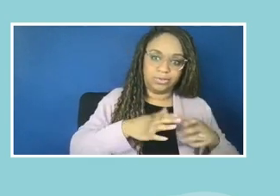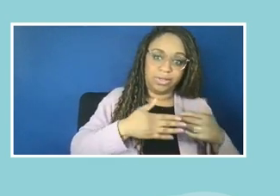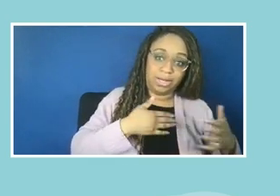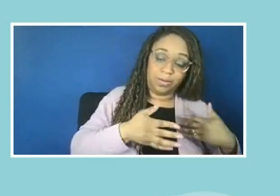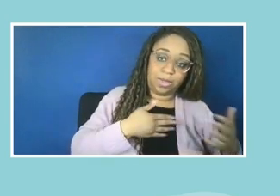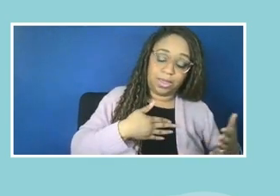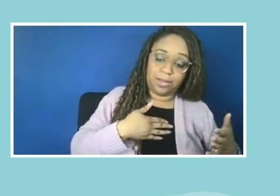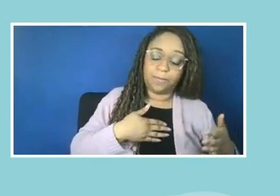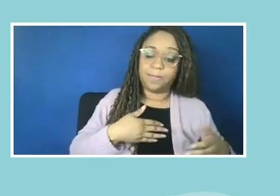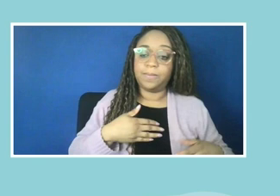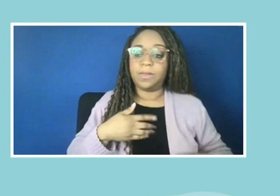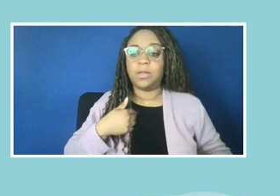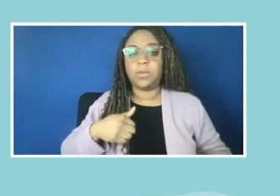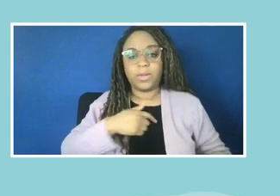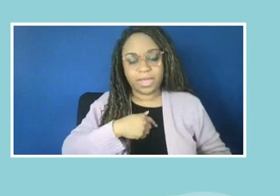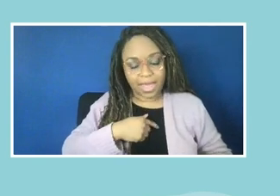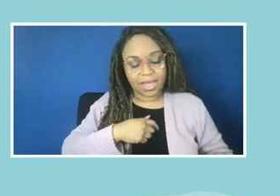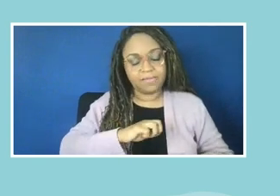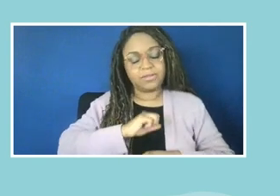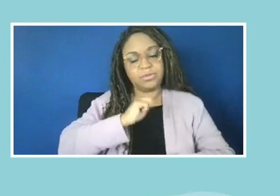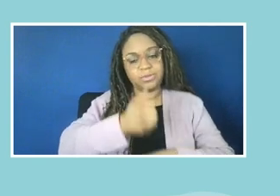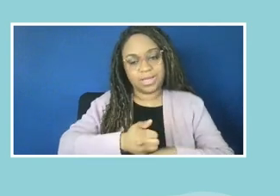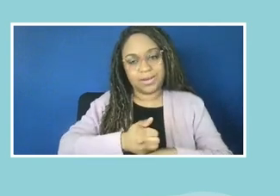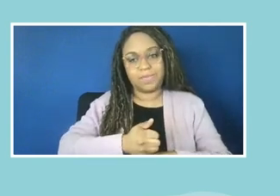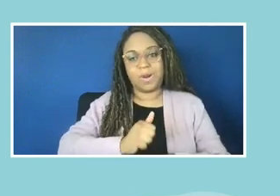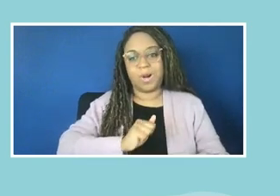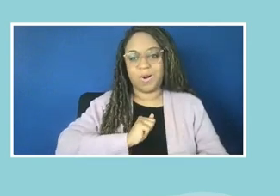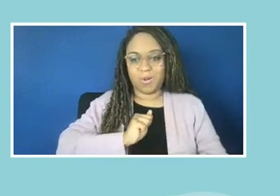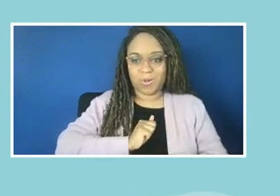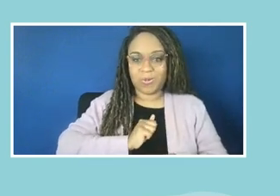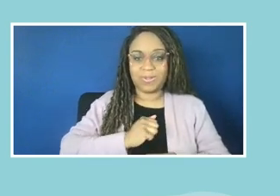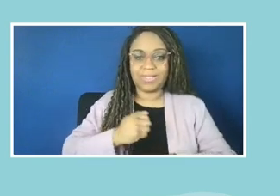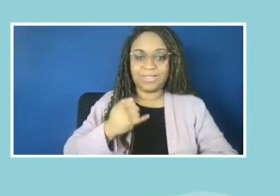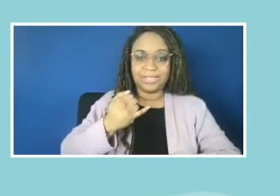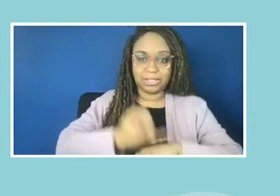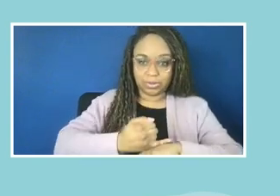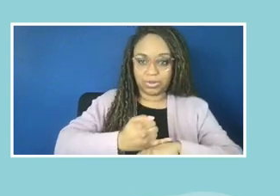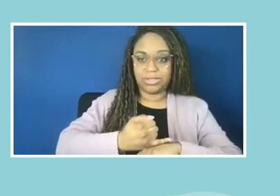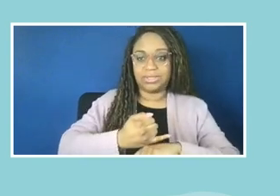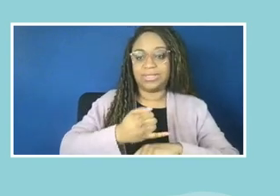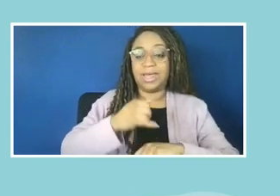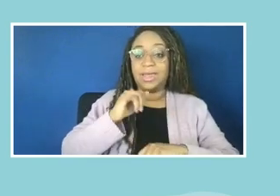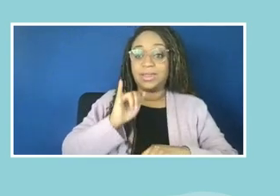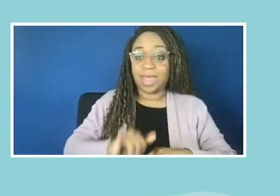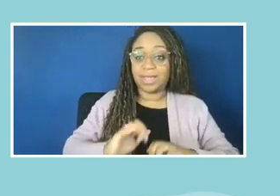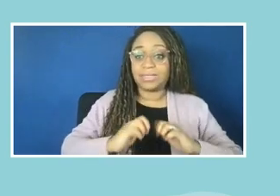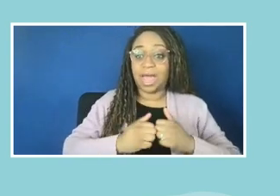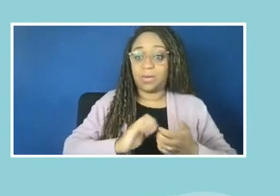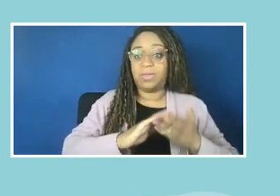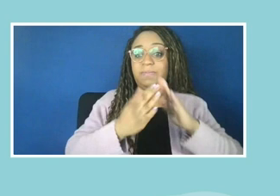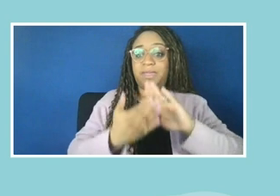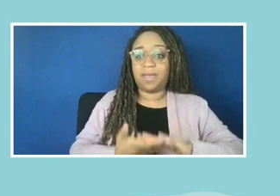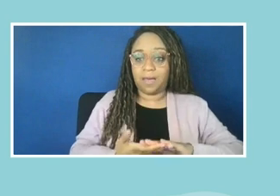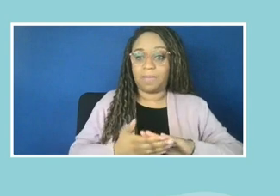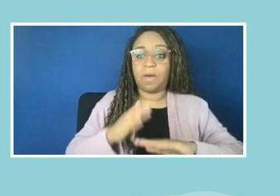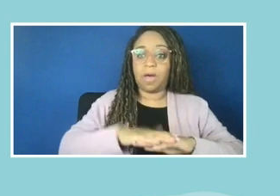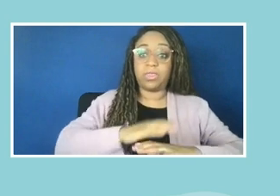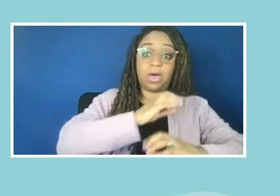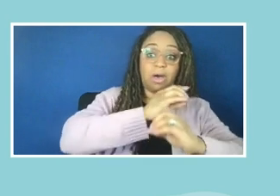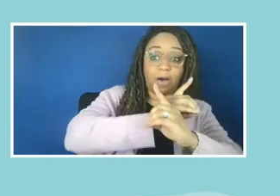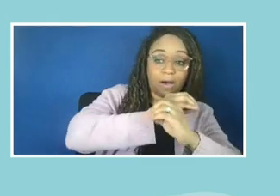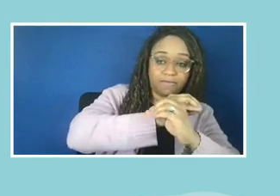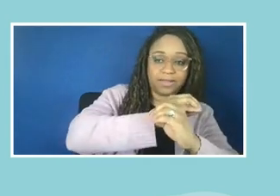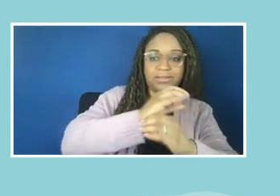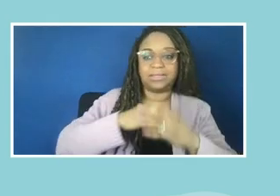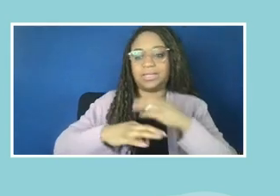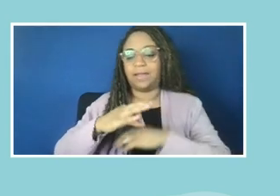own institutions. This is our way of going on the offense. We need to make sure, and I don't necessarily